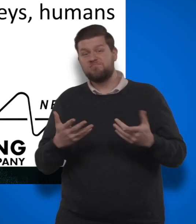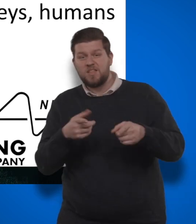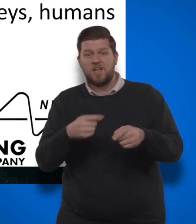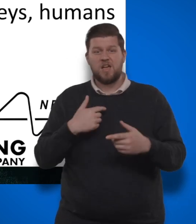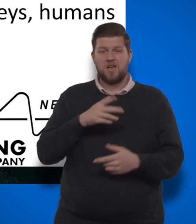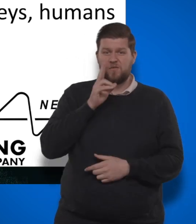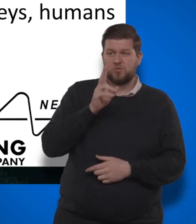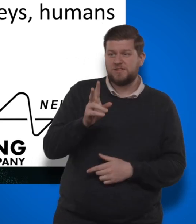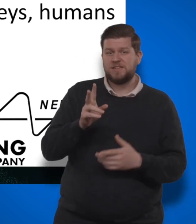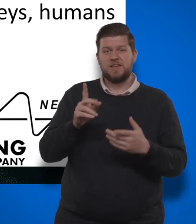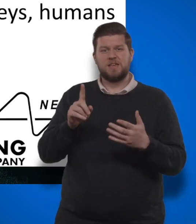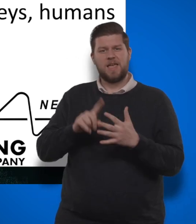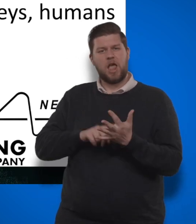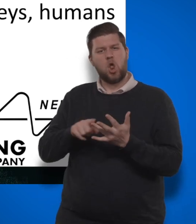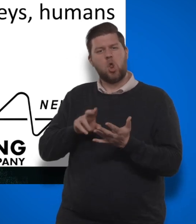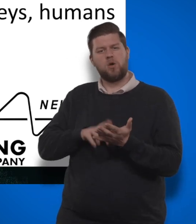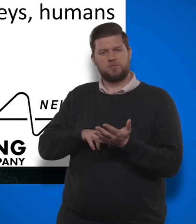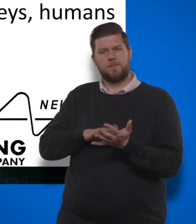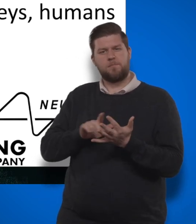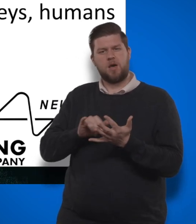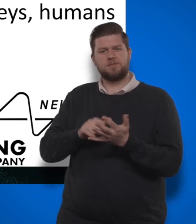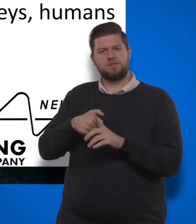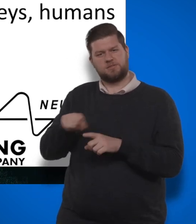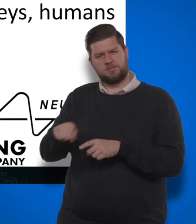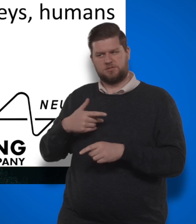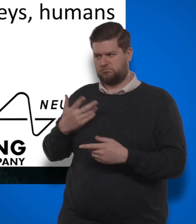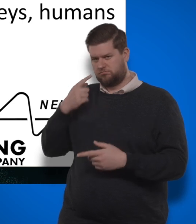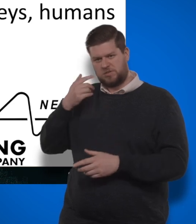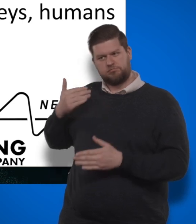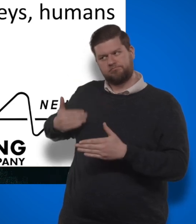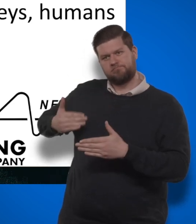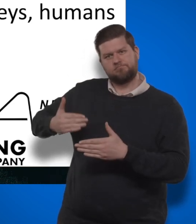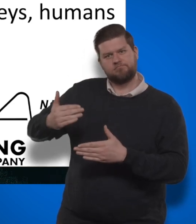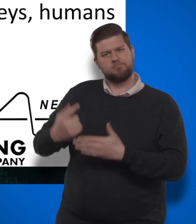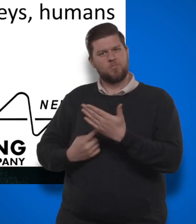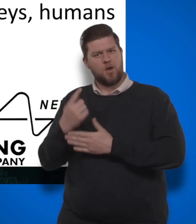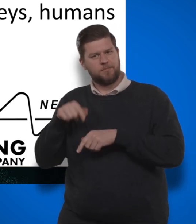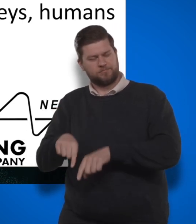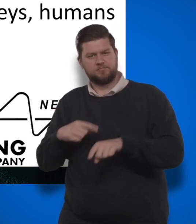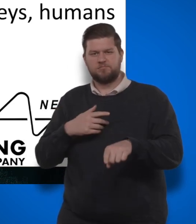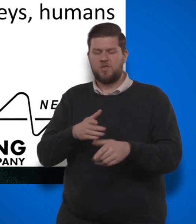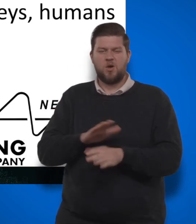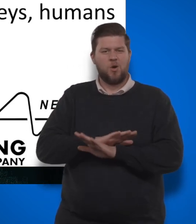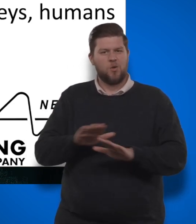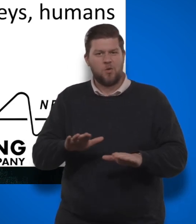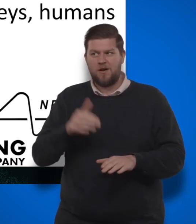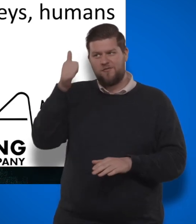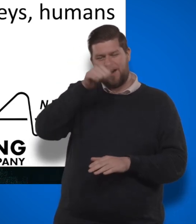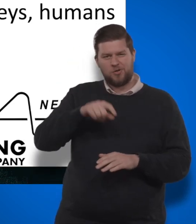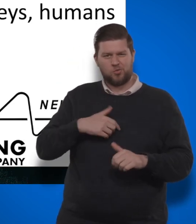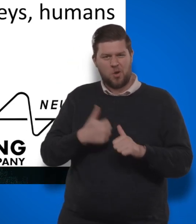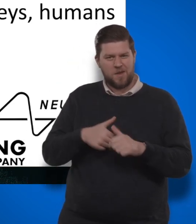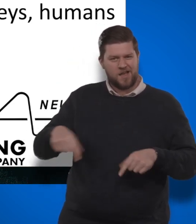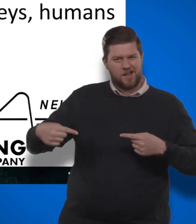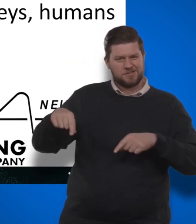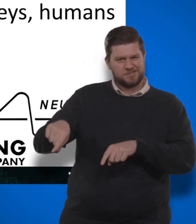you would be not very wise to bet against Elon Musk as to whether or not he can make this happen. So far, he's done astonishingly well in making things